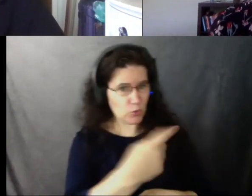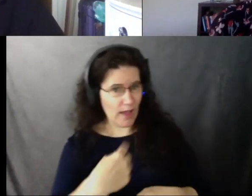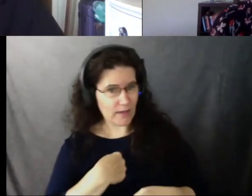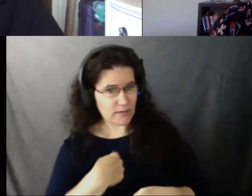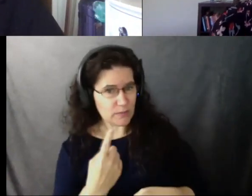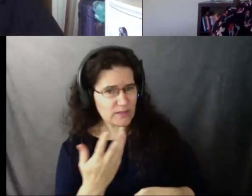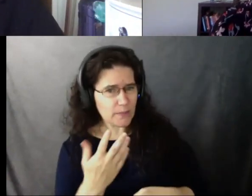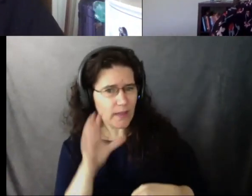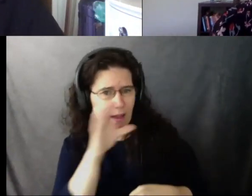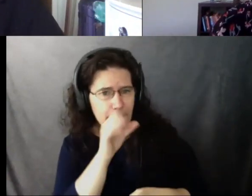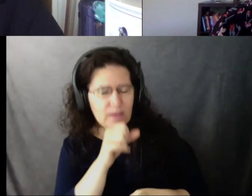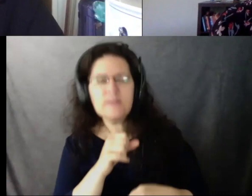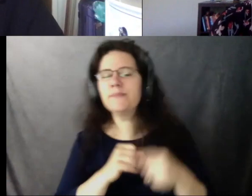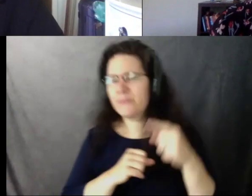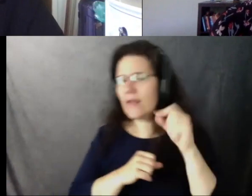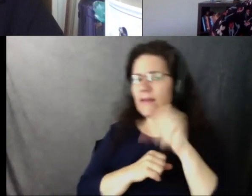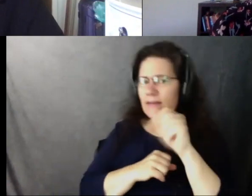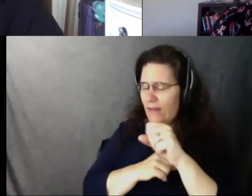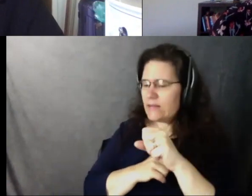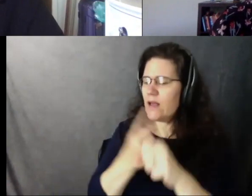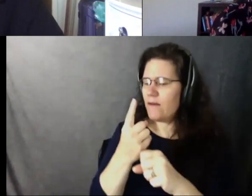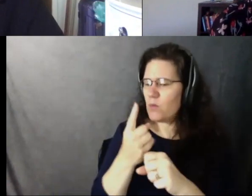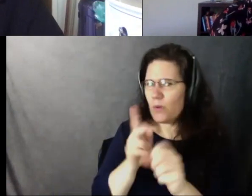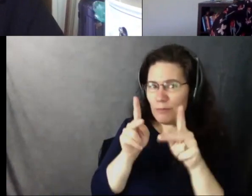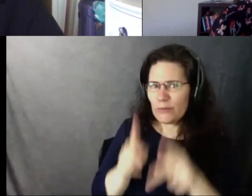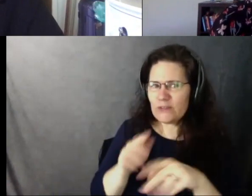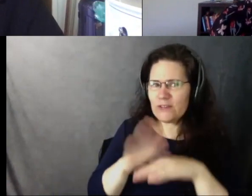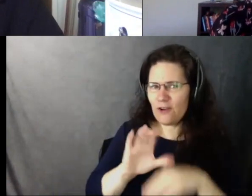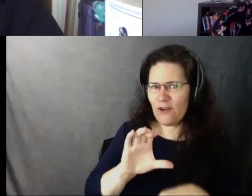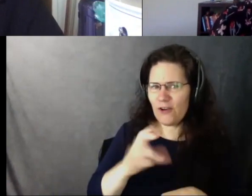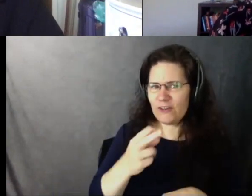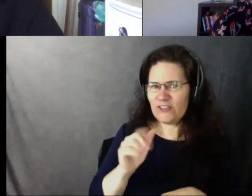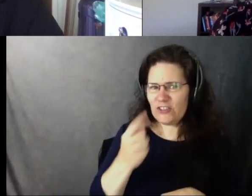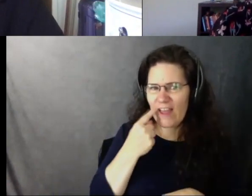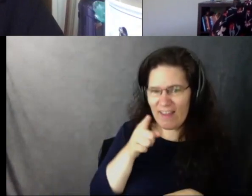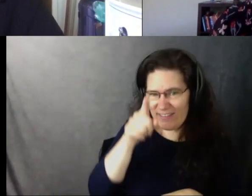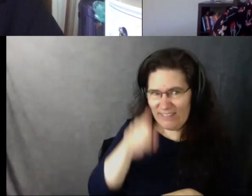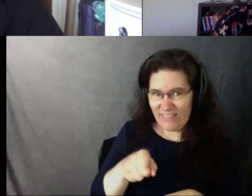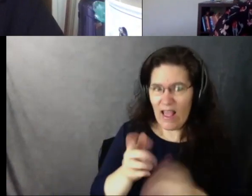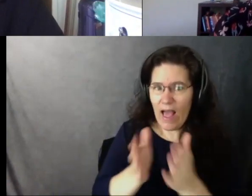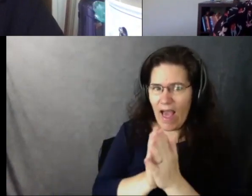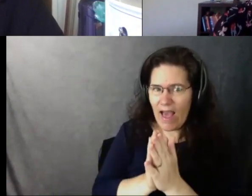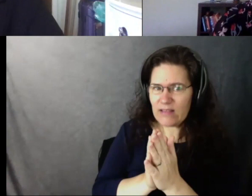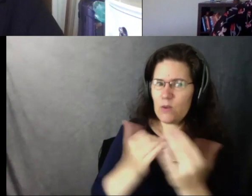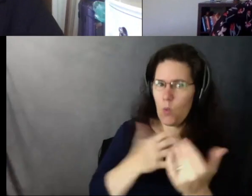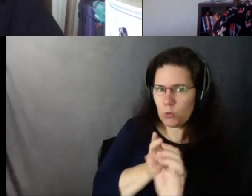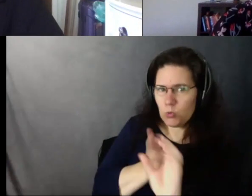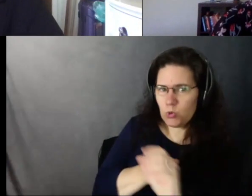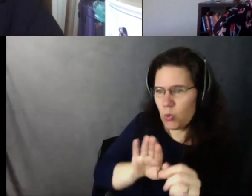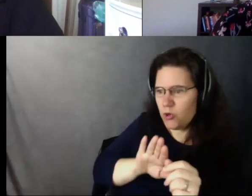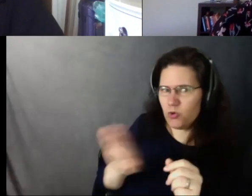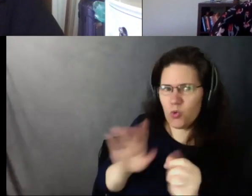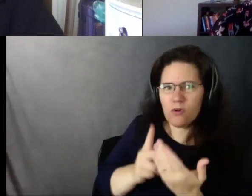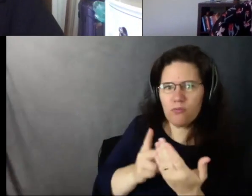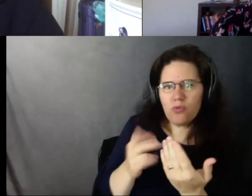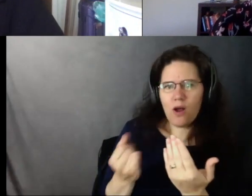from a participant that asked, how can you join a project that you are working on? So are